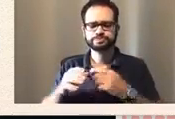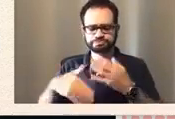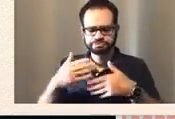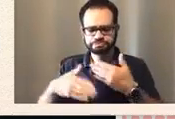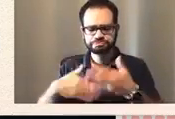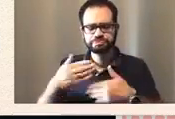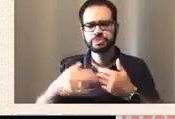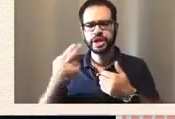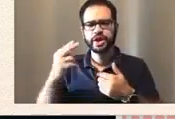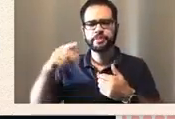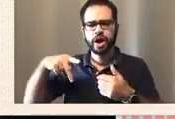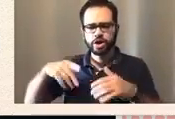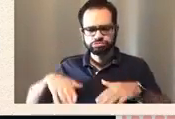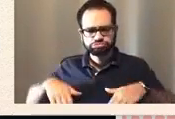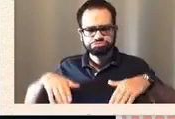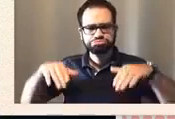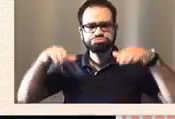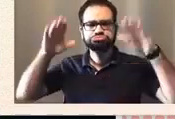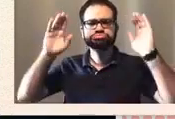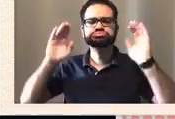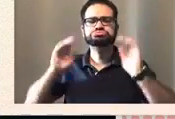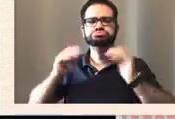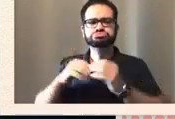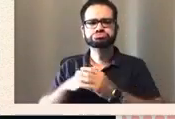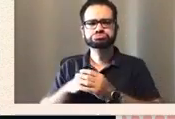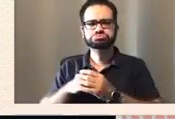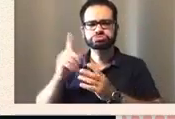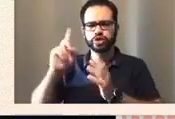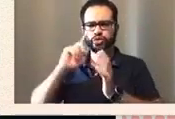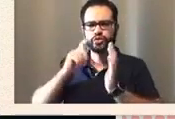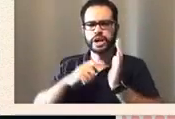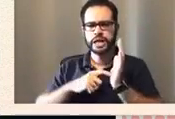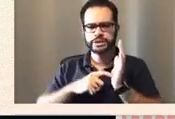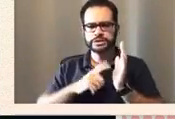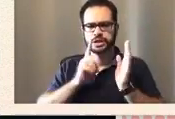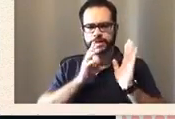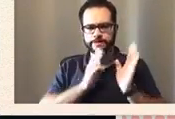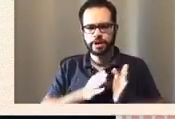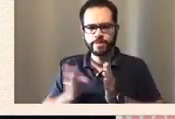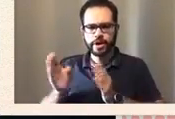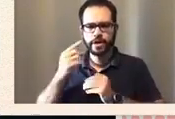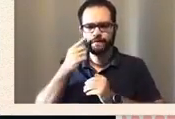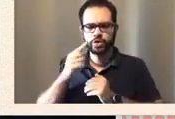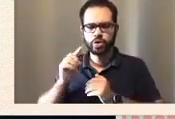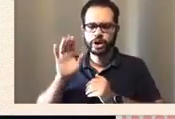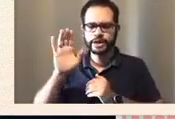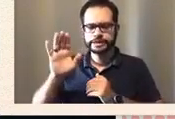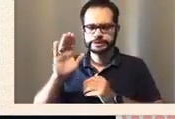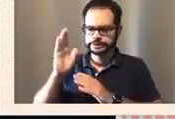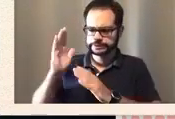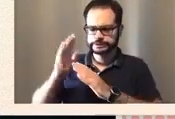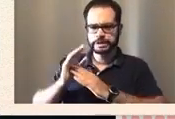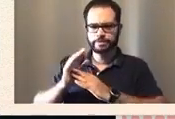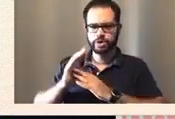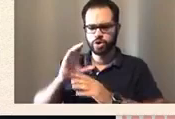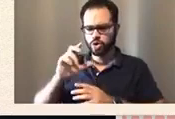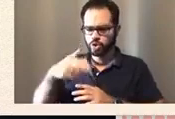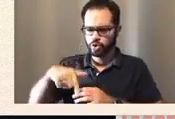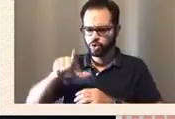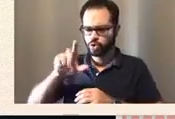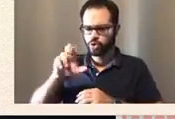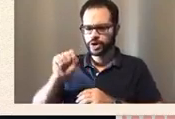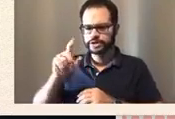he realizes, as he prepares for his ultimate quest to defeat the villain Lord Voldemort,